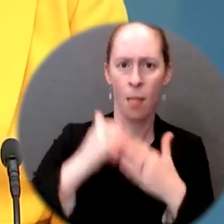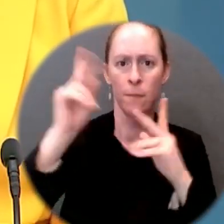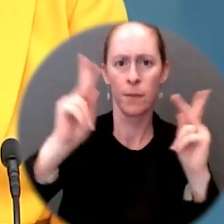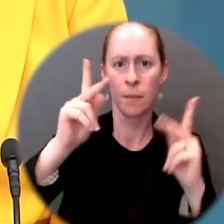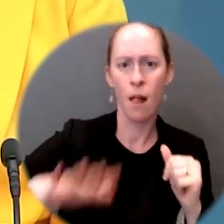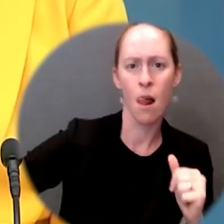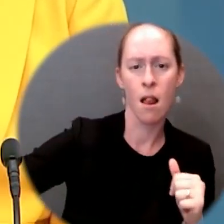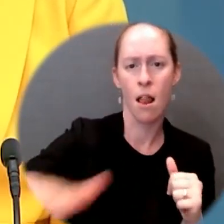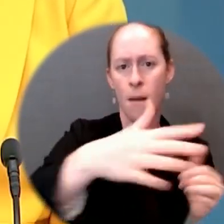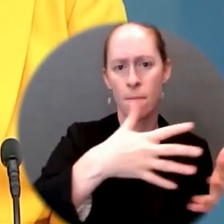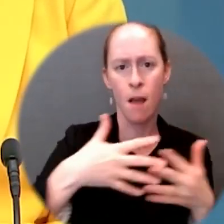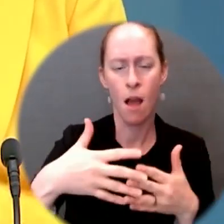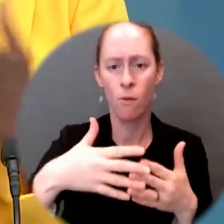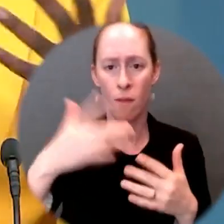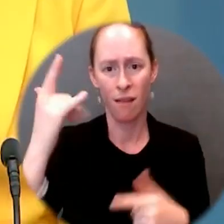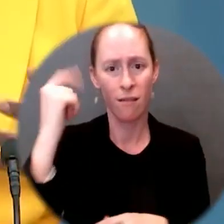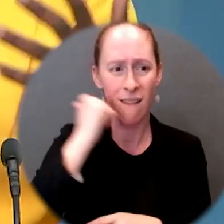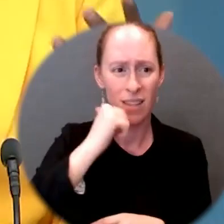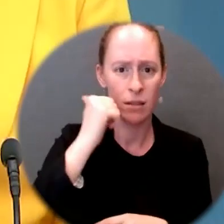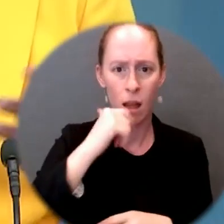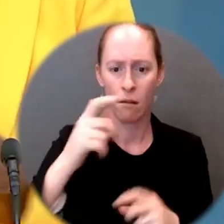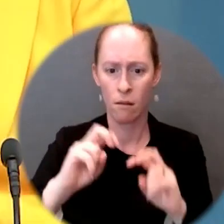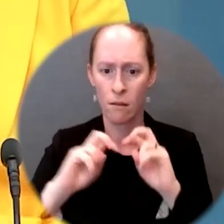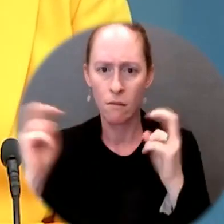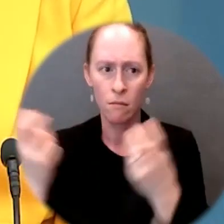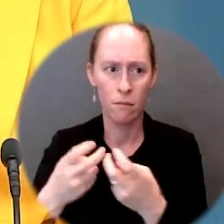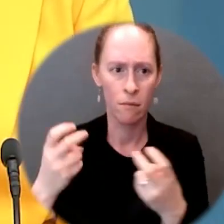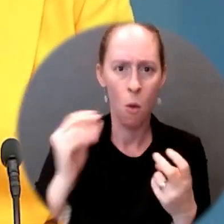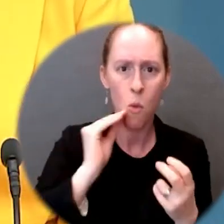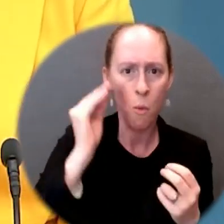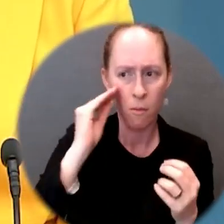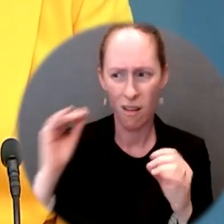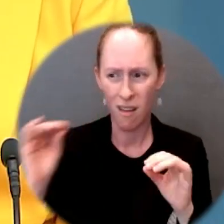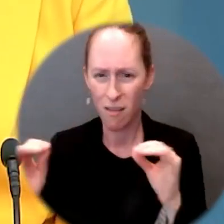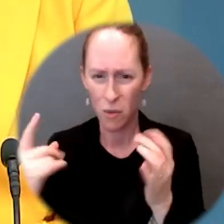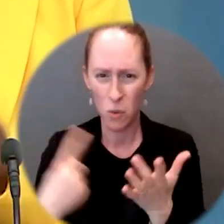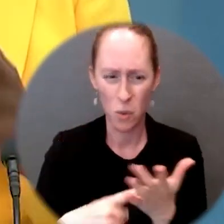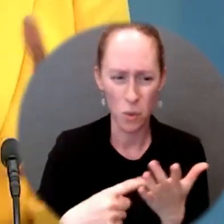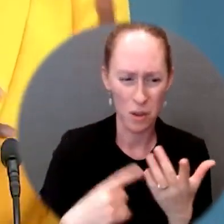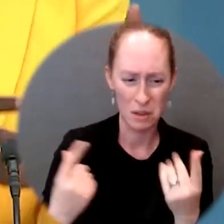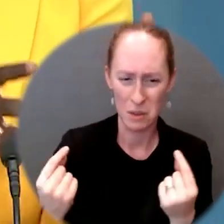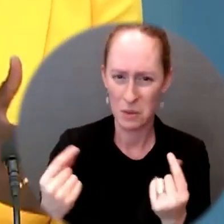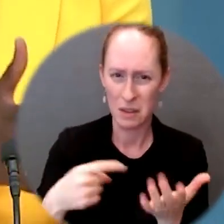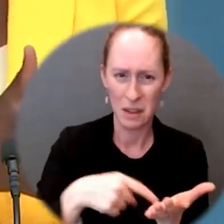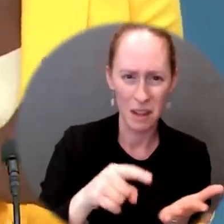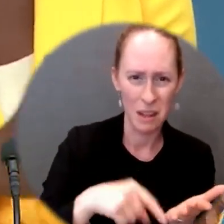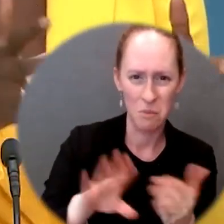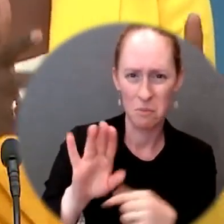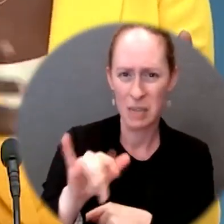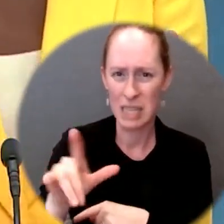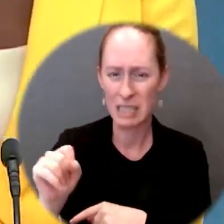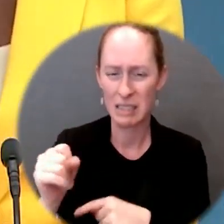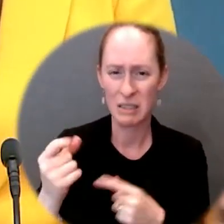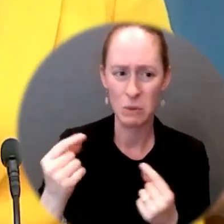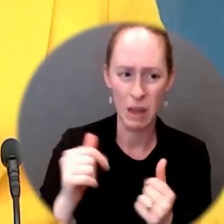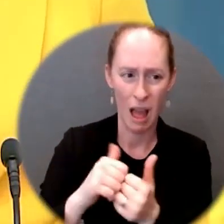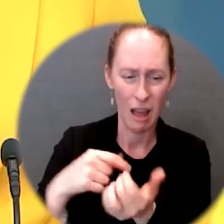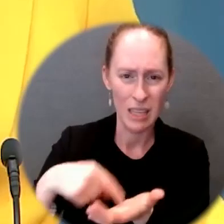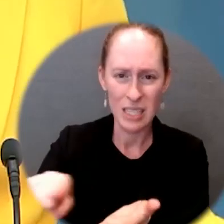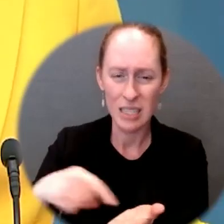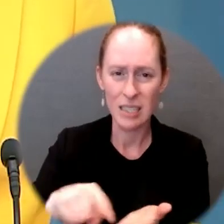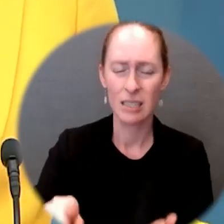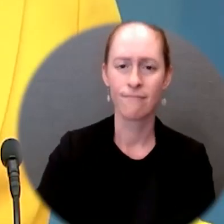table, once a month in particular, to figure out how are they going to pay those bills. Again, this is why the event that we're